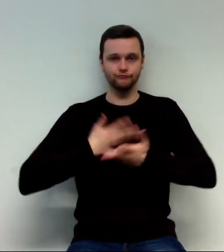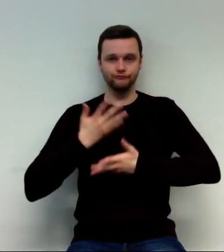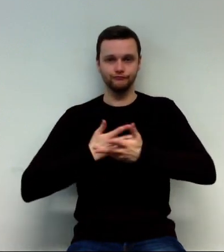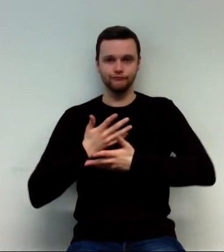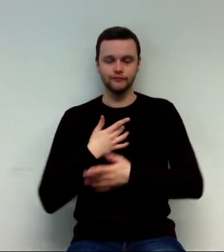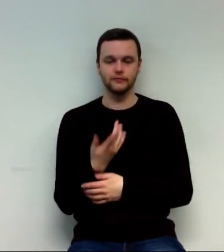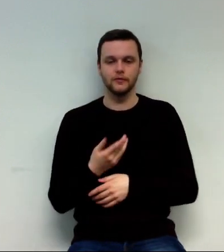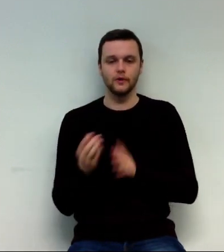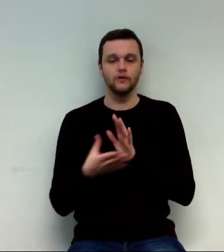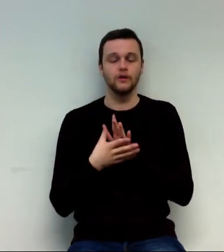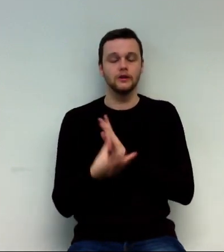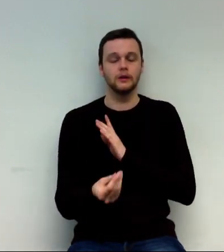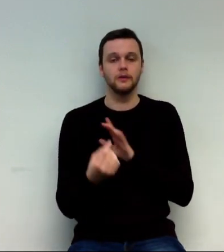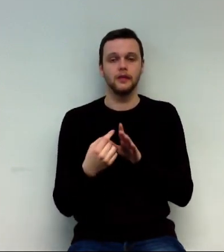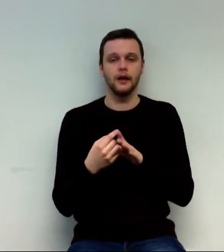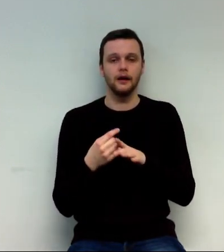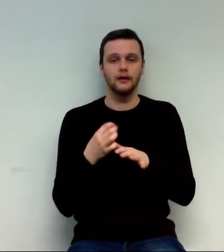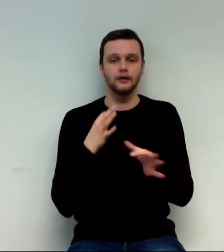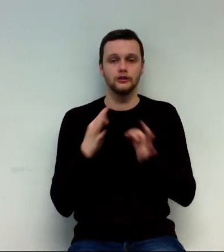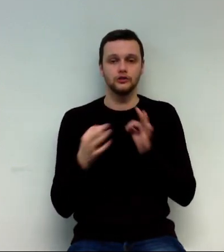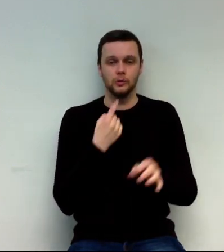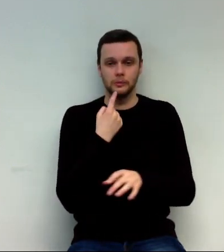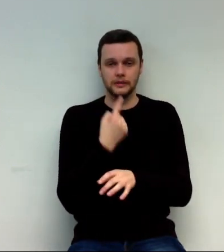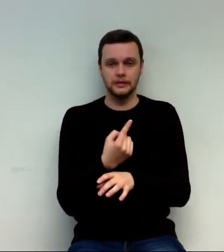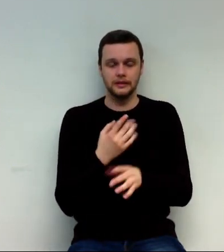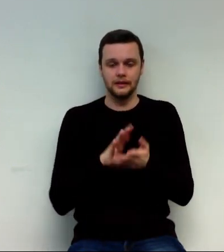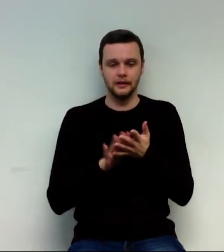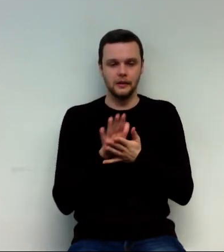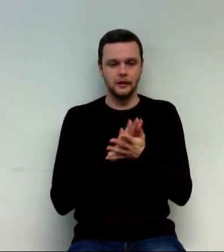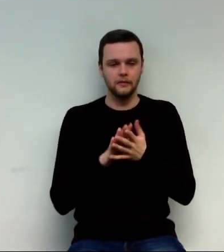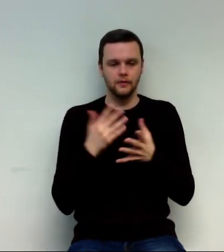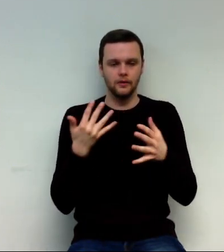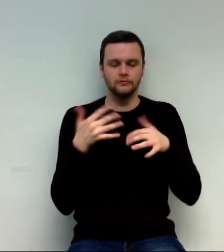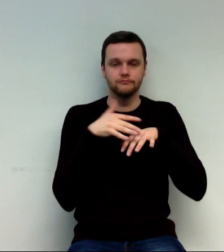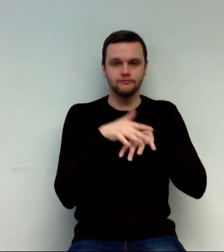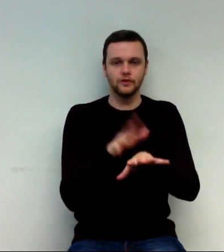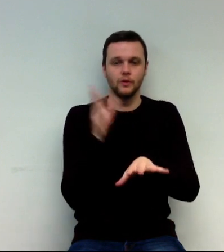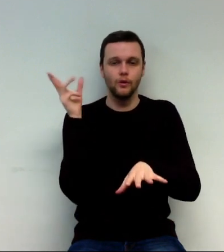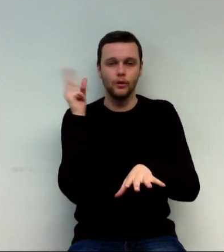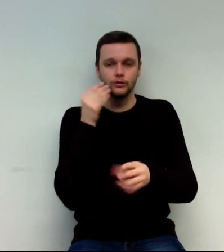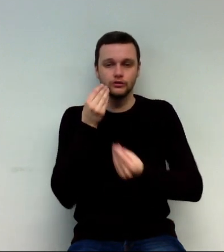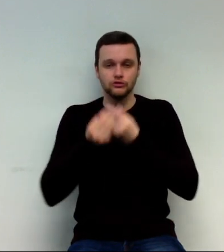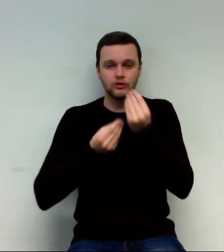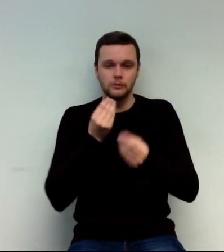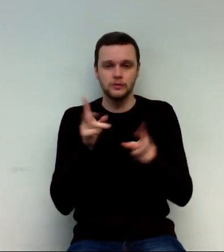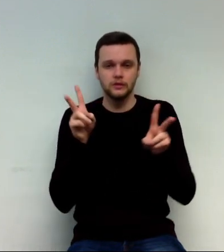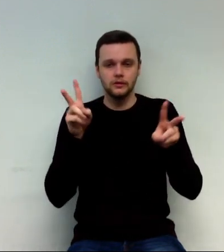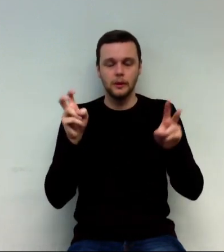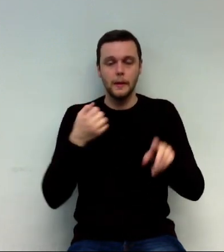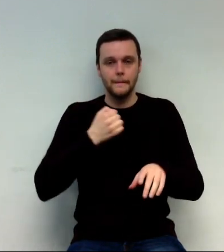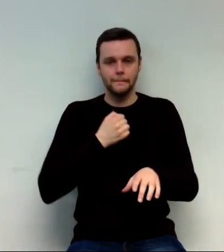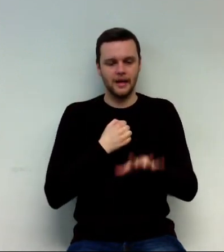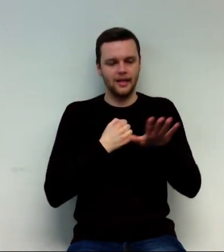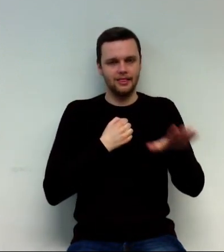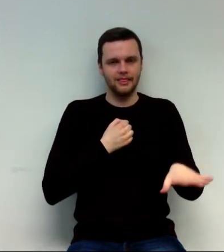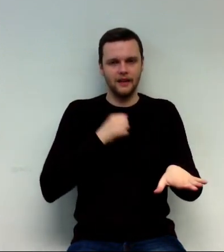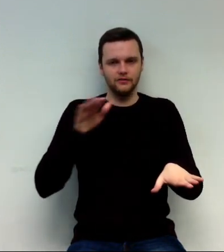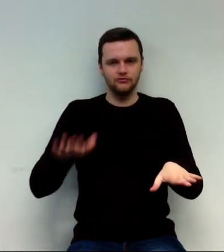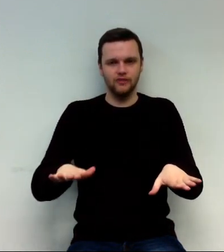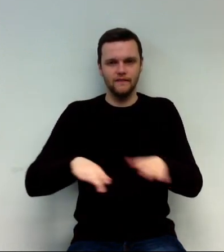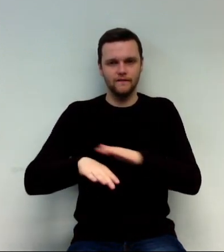A show that we've already mentioned with the integrated audio description was on at the Fringe last year. It's called My Left Right Foot, and